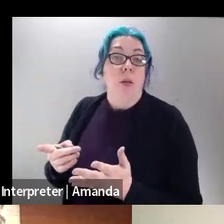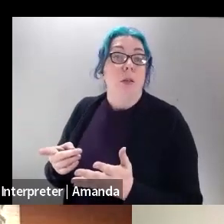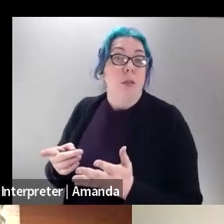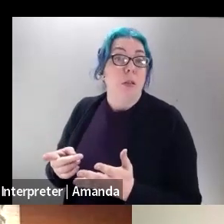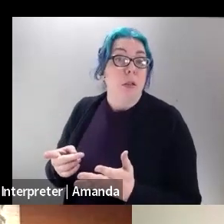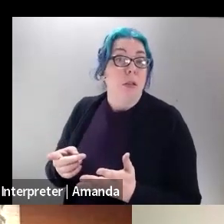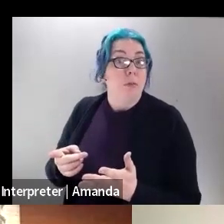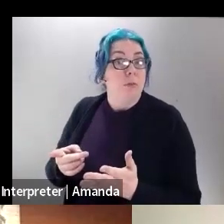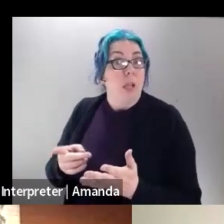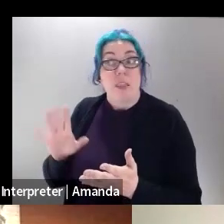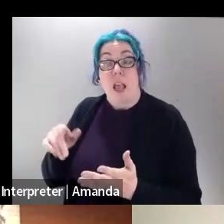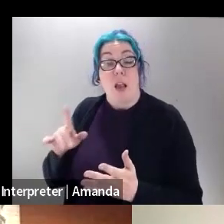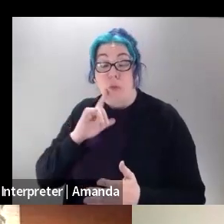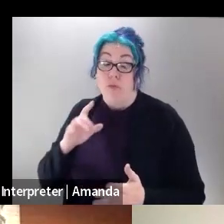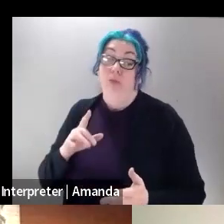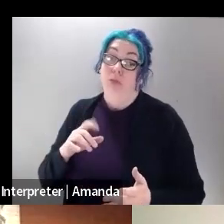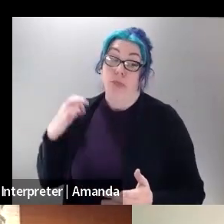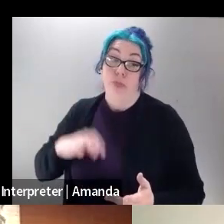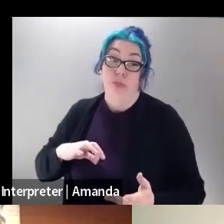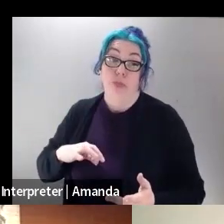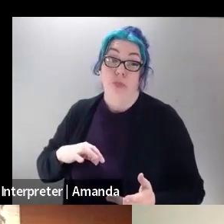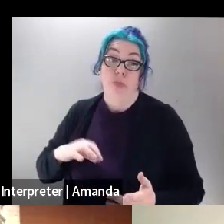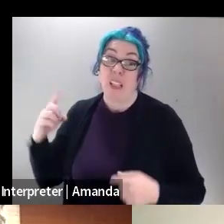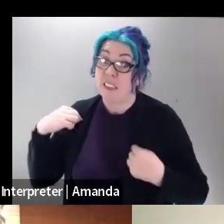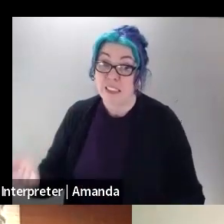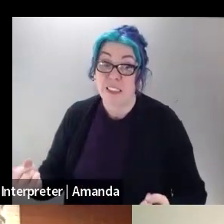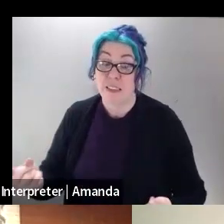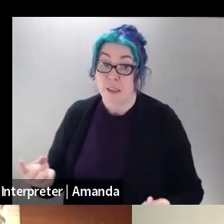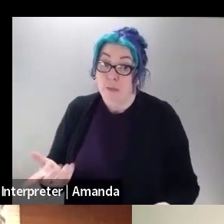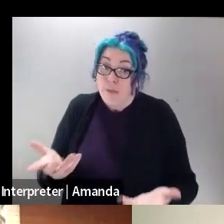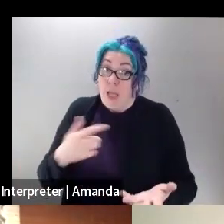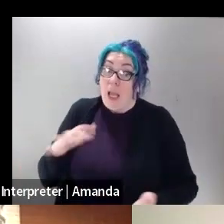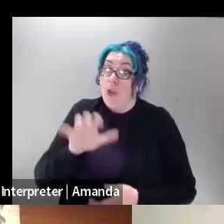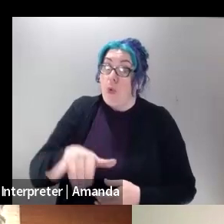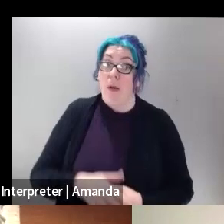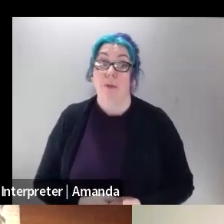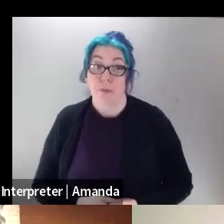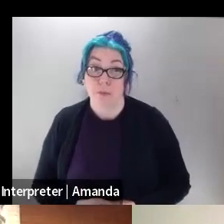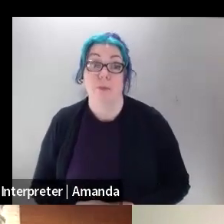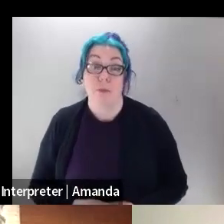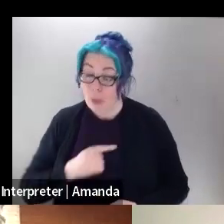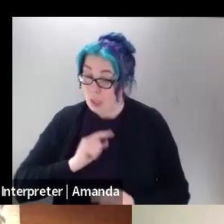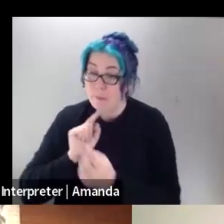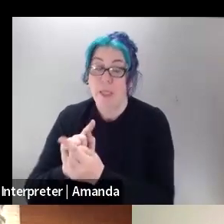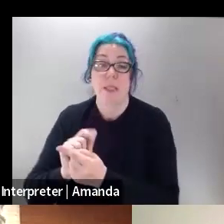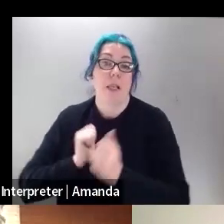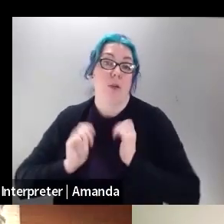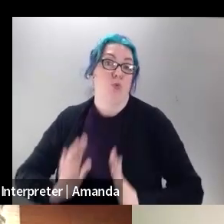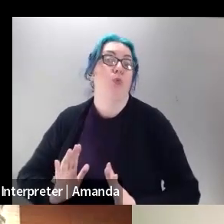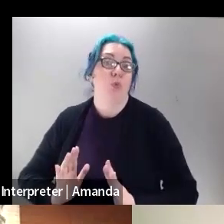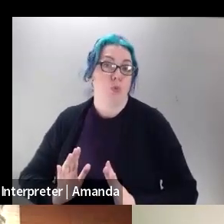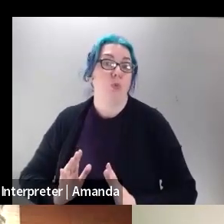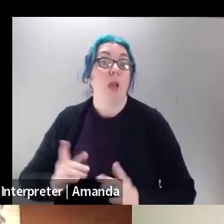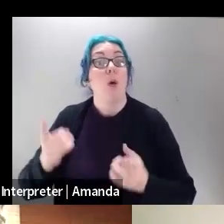actually, I do that with any actors. So that's part of my prep, is that I do meet with actors. Once the cast